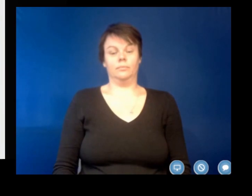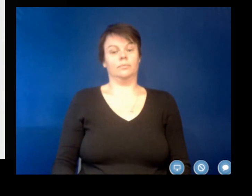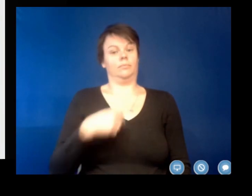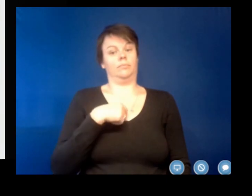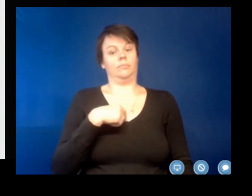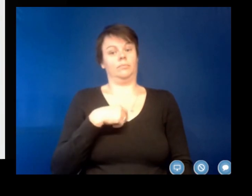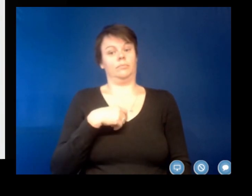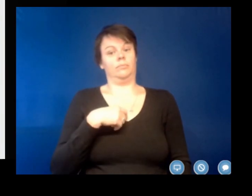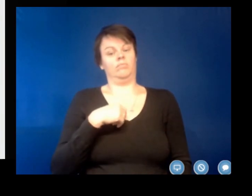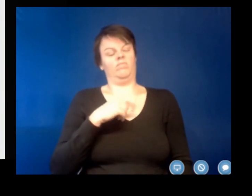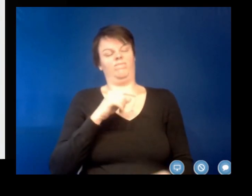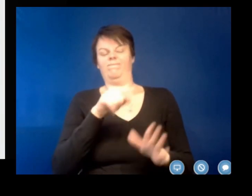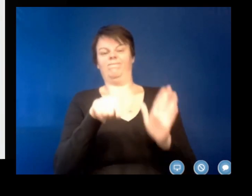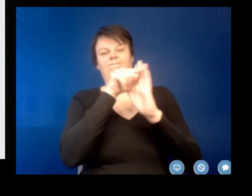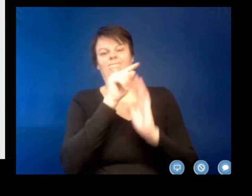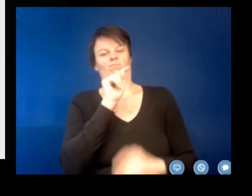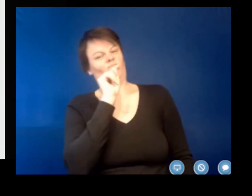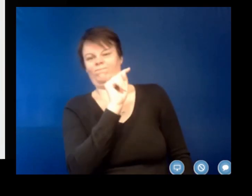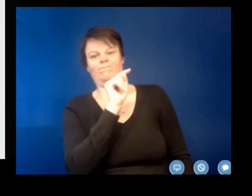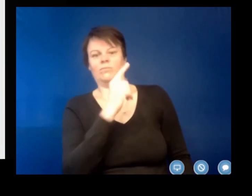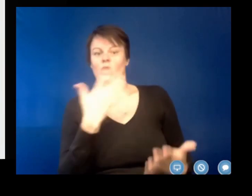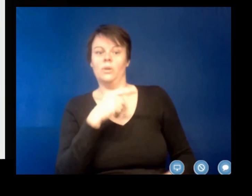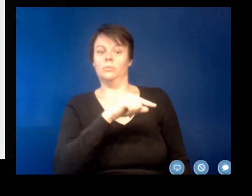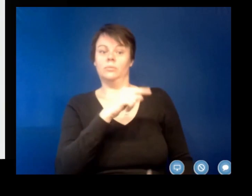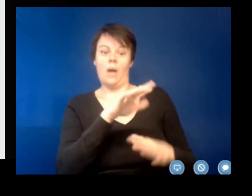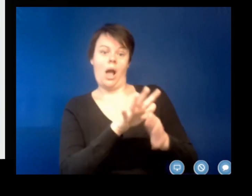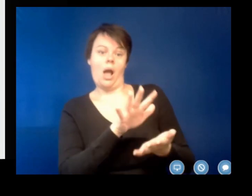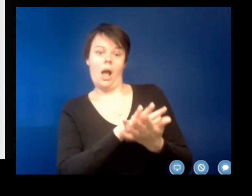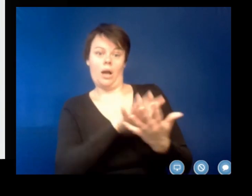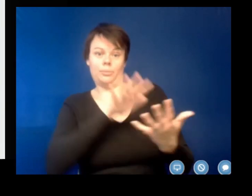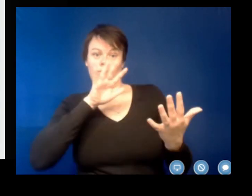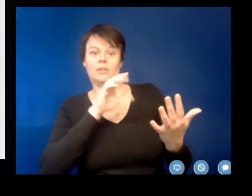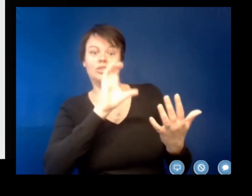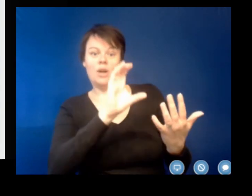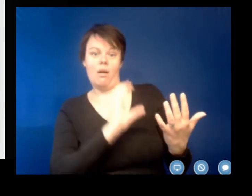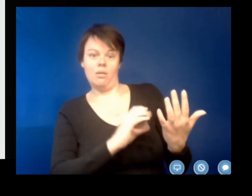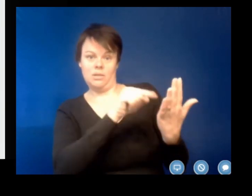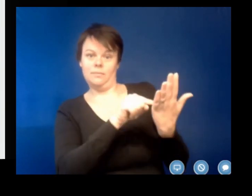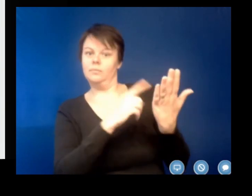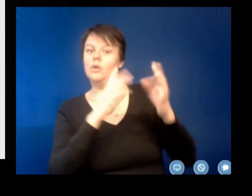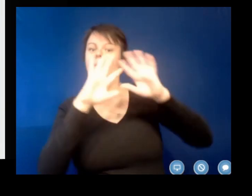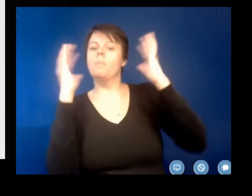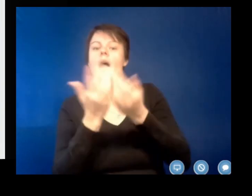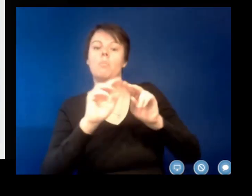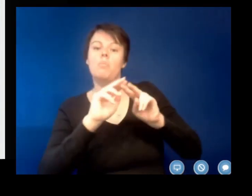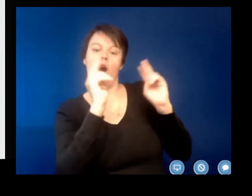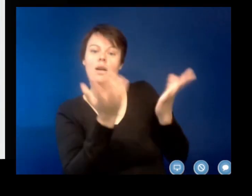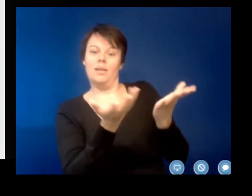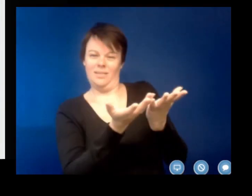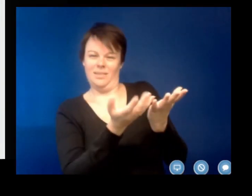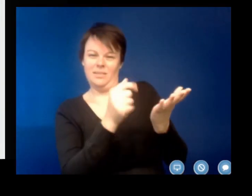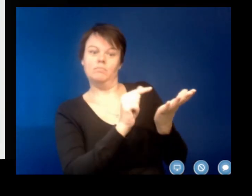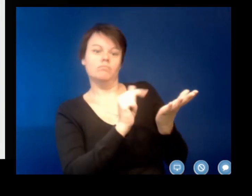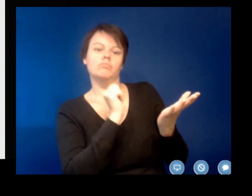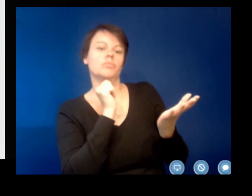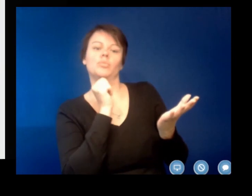the OECD survey, because the OECD will present the results of the survey on global competencies at the